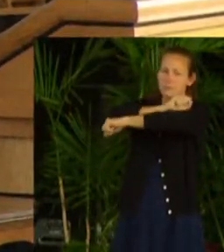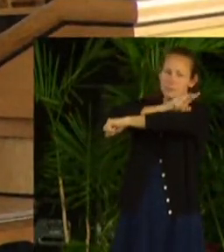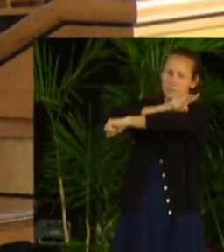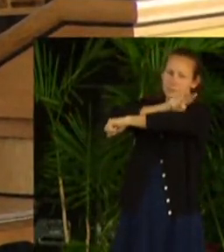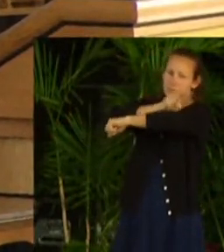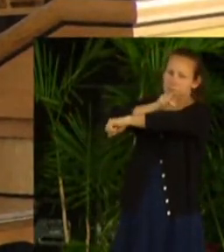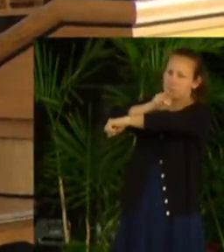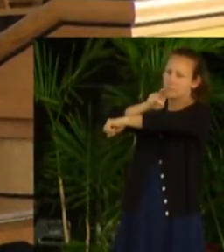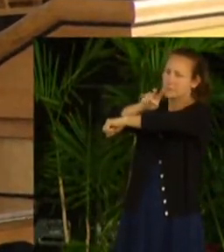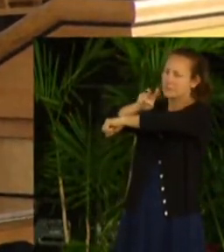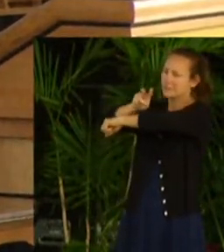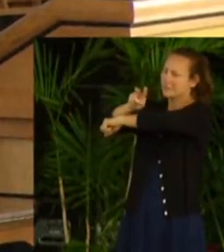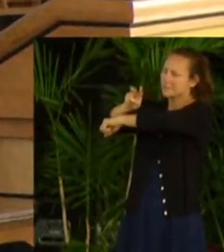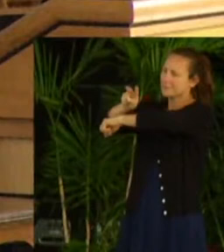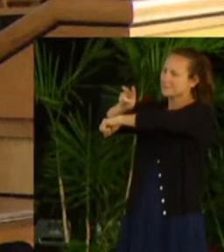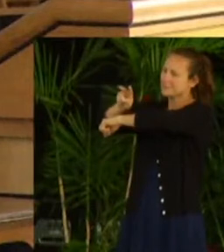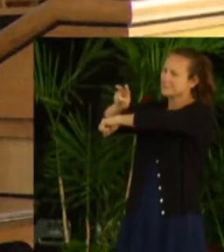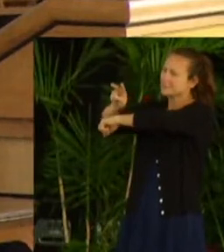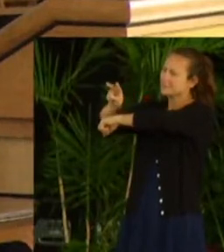ramparts we